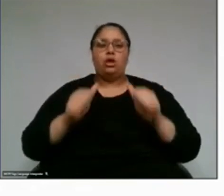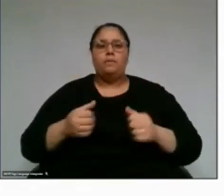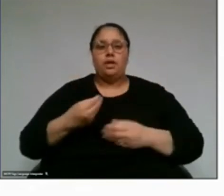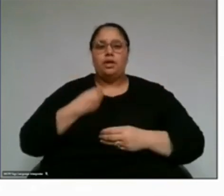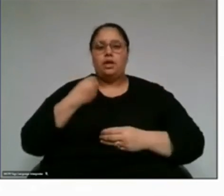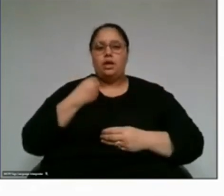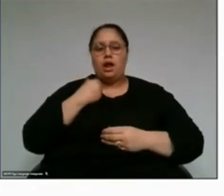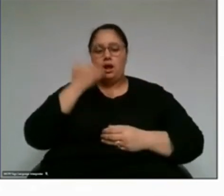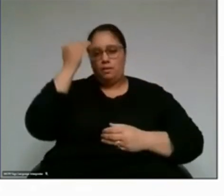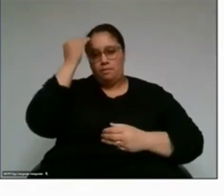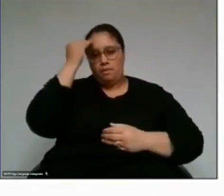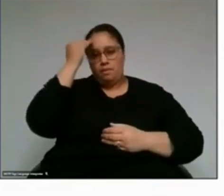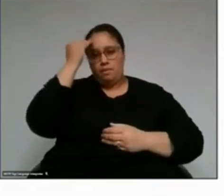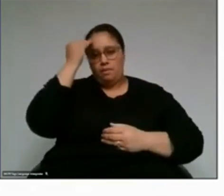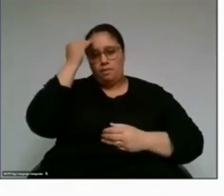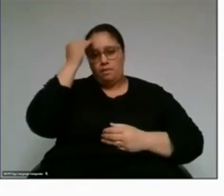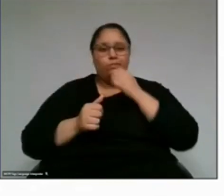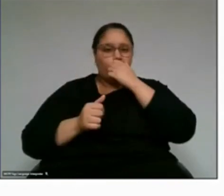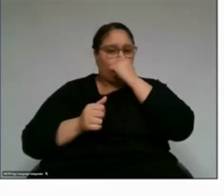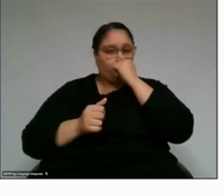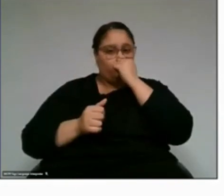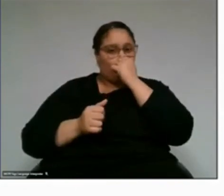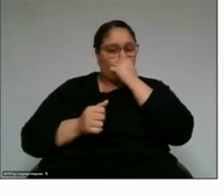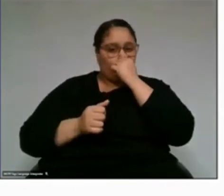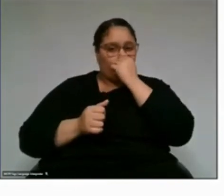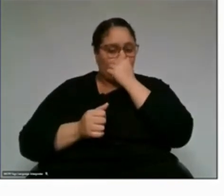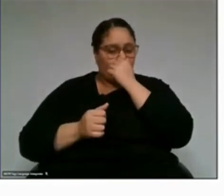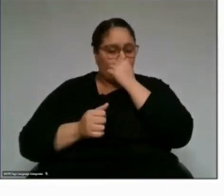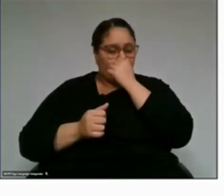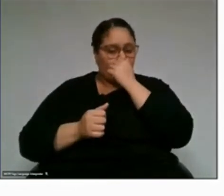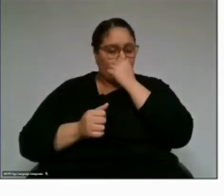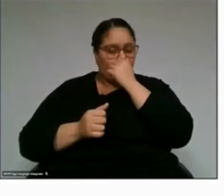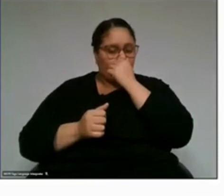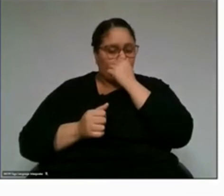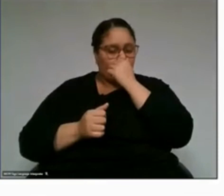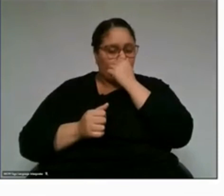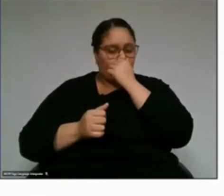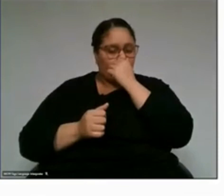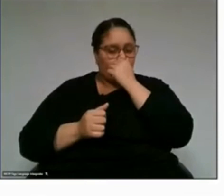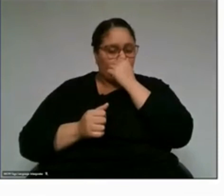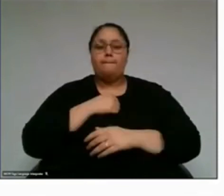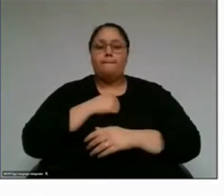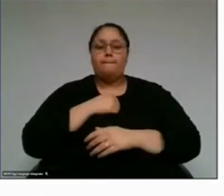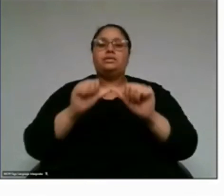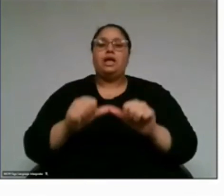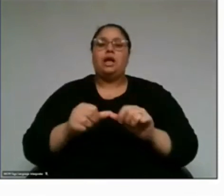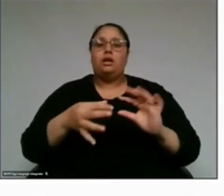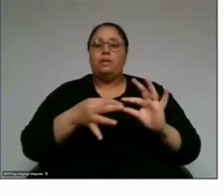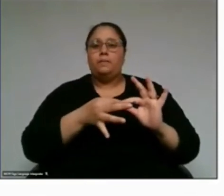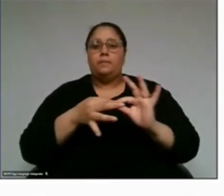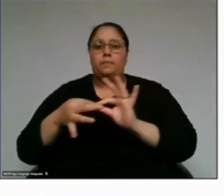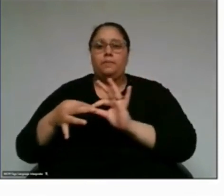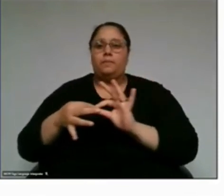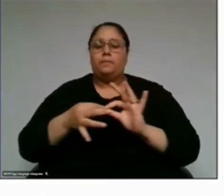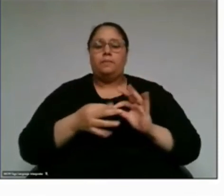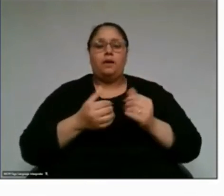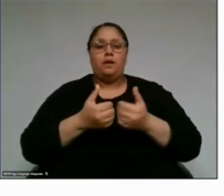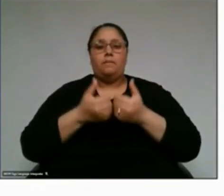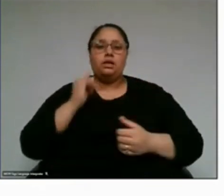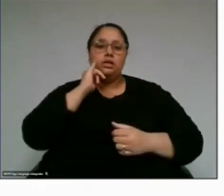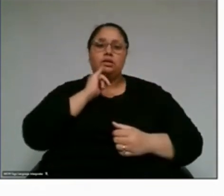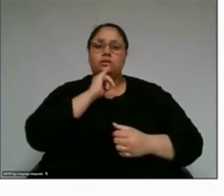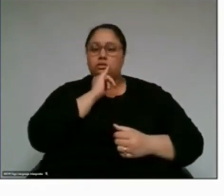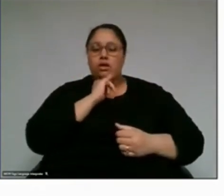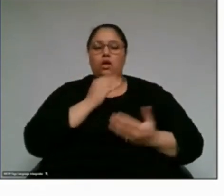and molding our leaders. By maintaining ties with the apartheid state of Israel, schools in the Western Cape